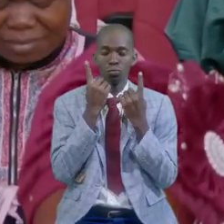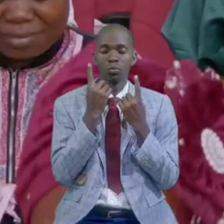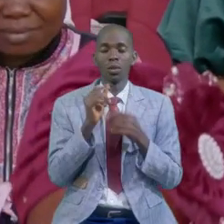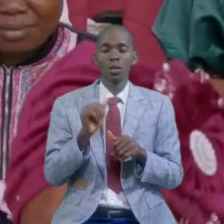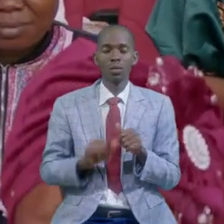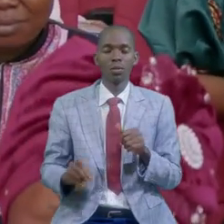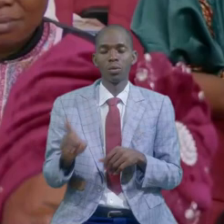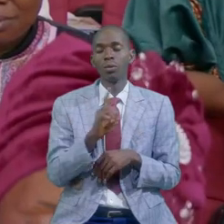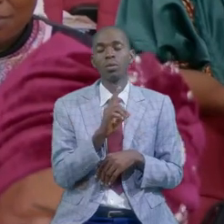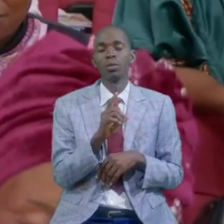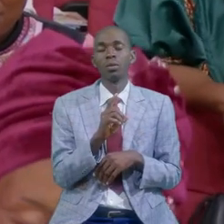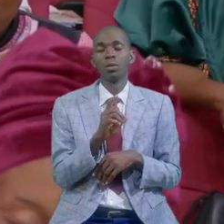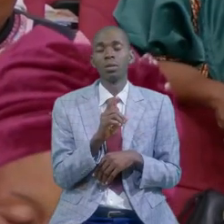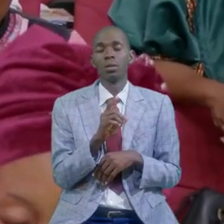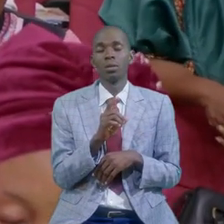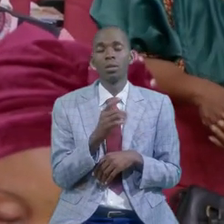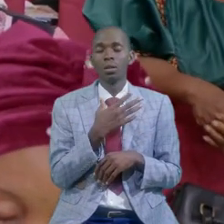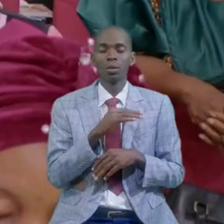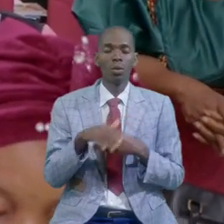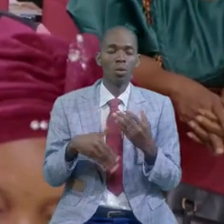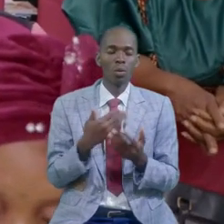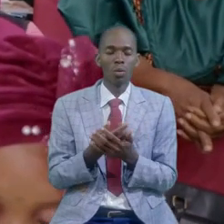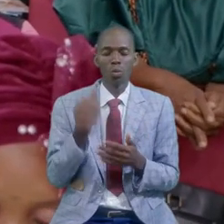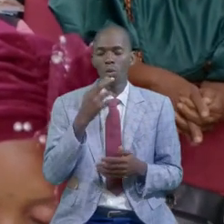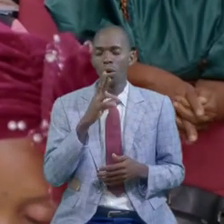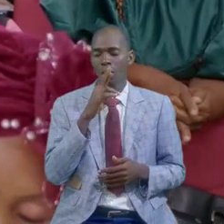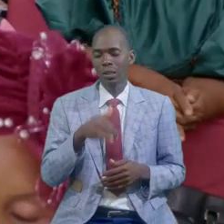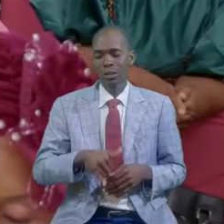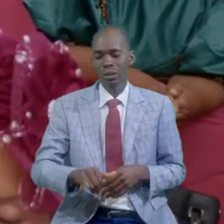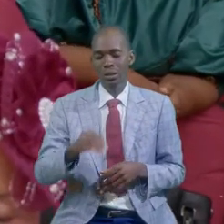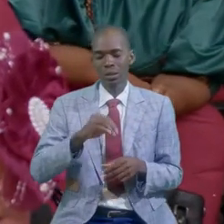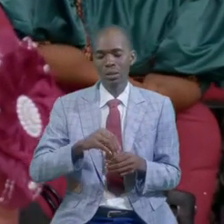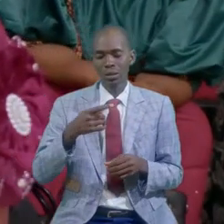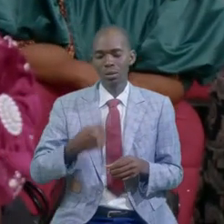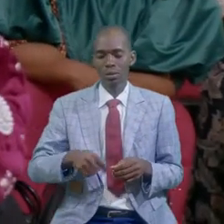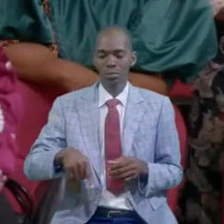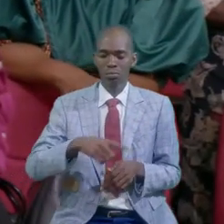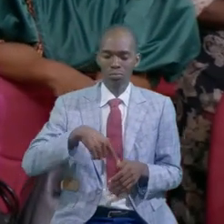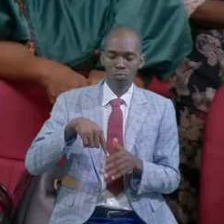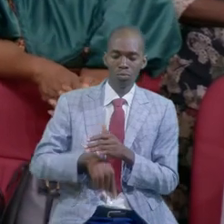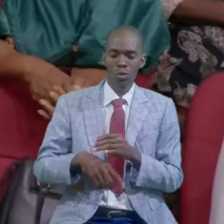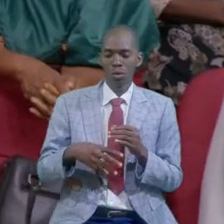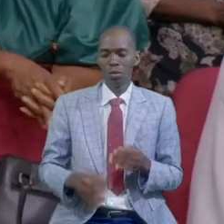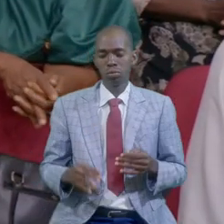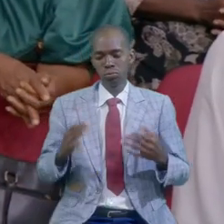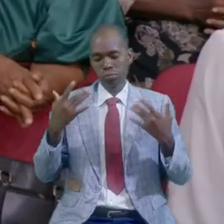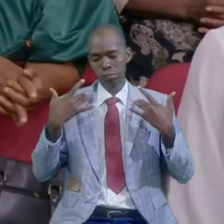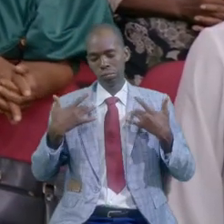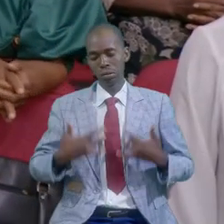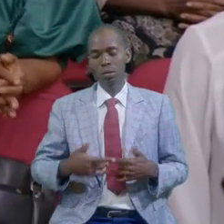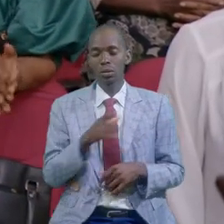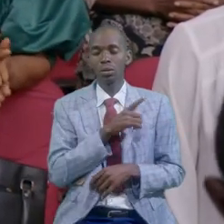And all those who are in the dungeon of despondency, Lord, I pray the